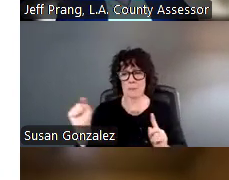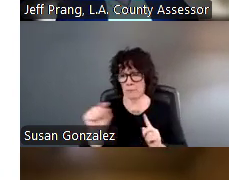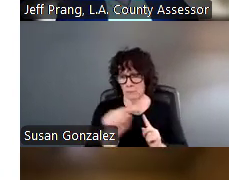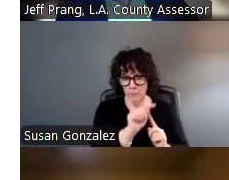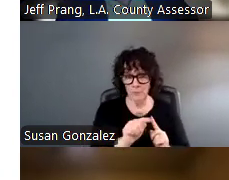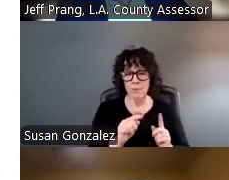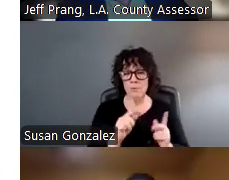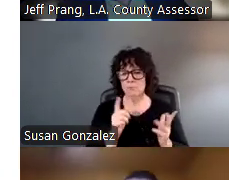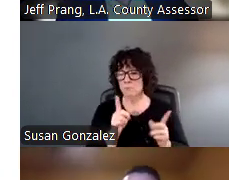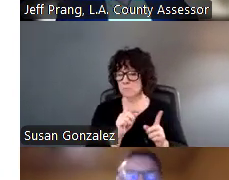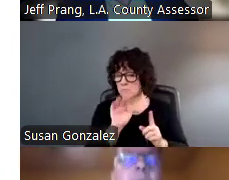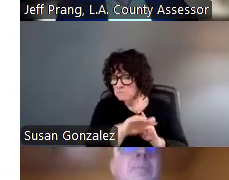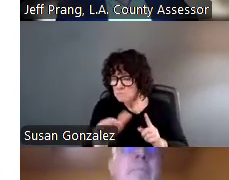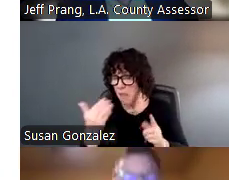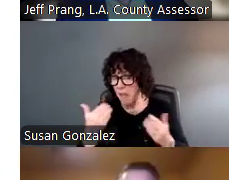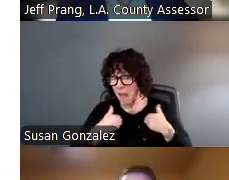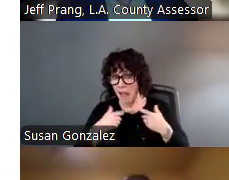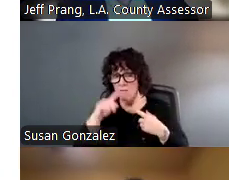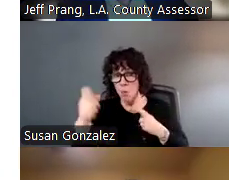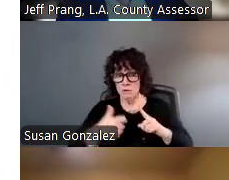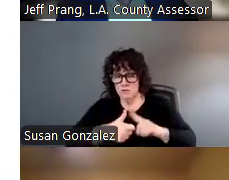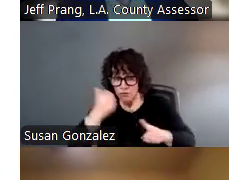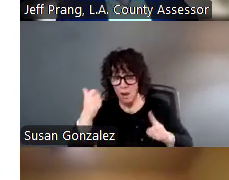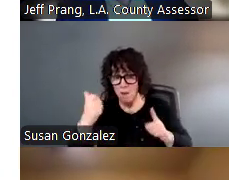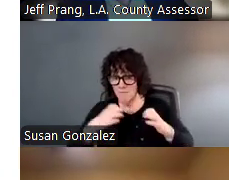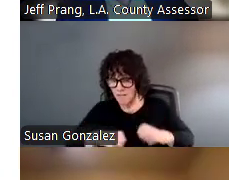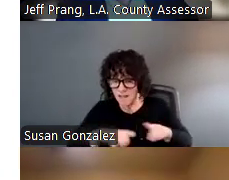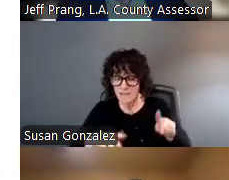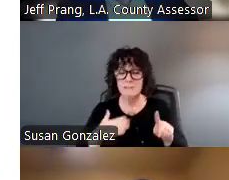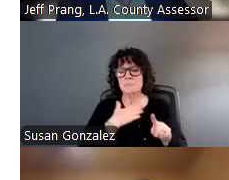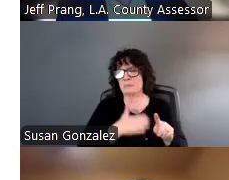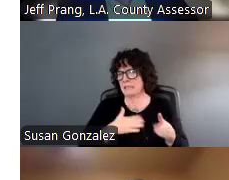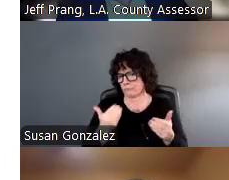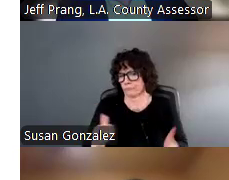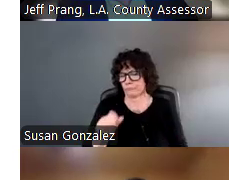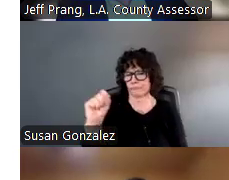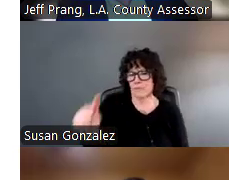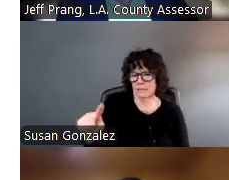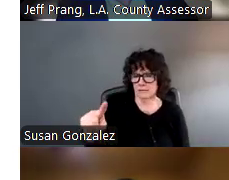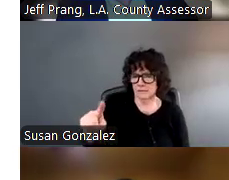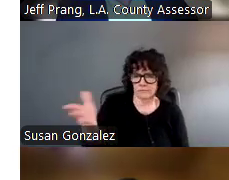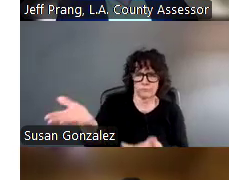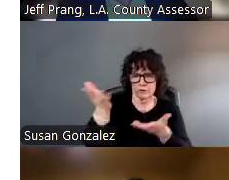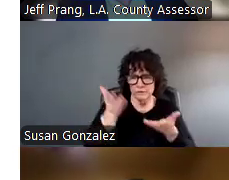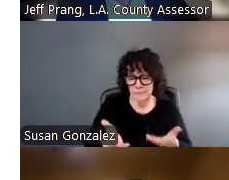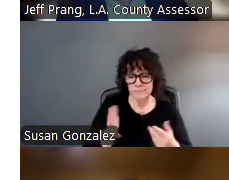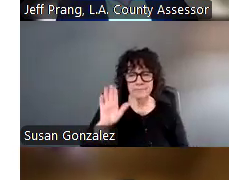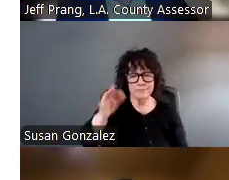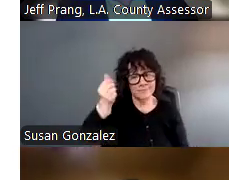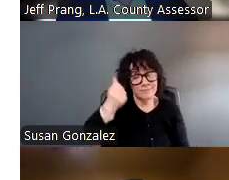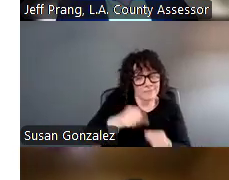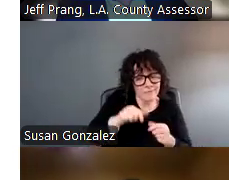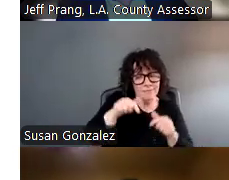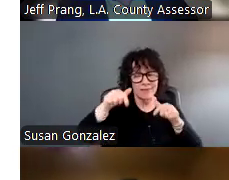please also bring those to the assessor, because this is recorded and we'd like to get as much information out there as